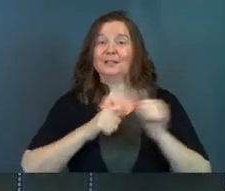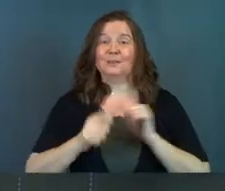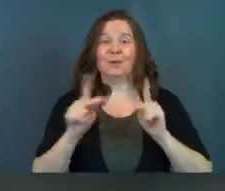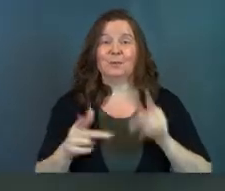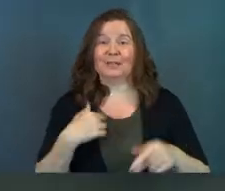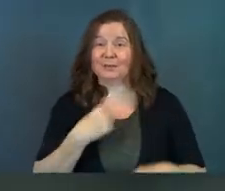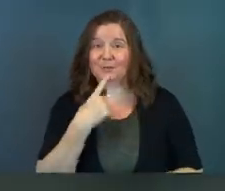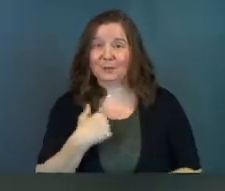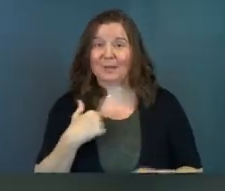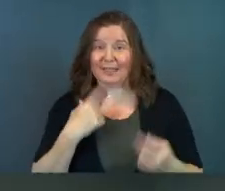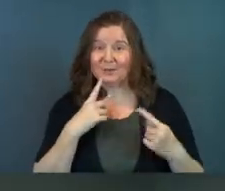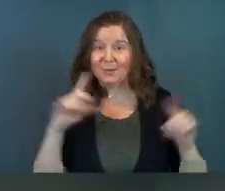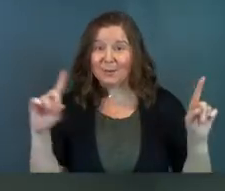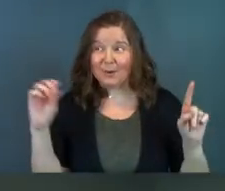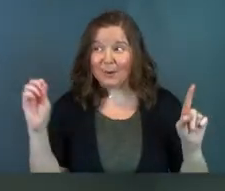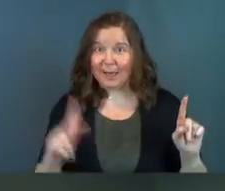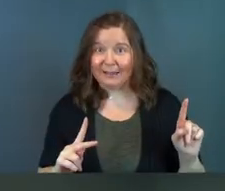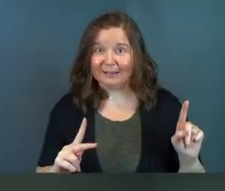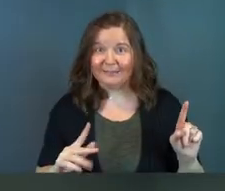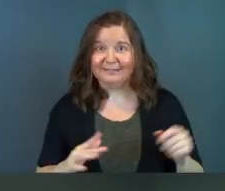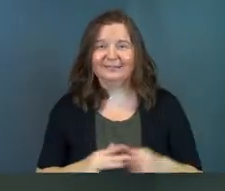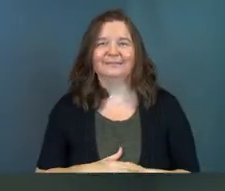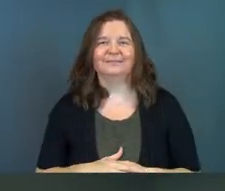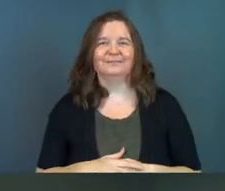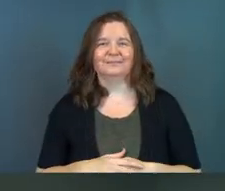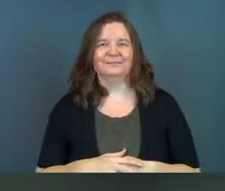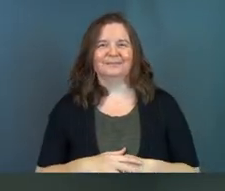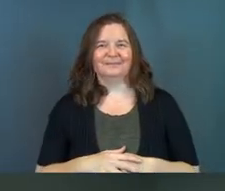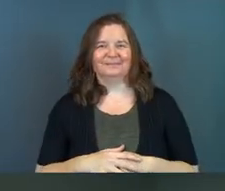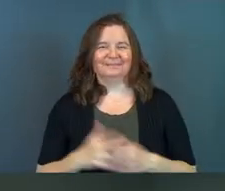Sports people told me this would work, okay?